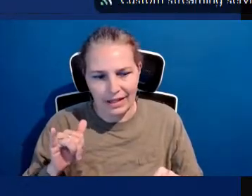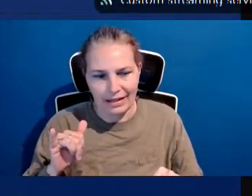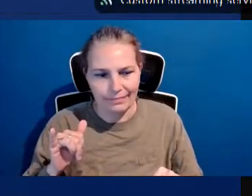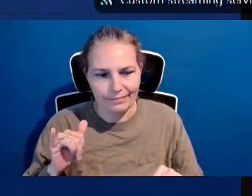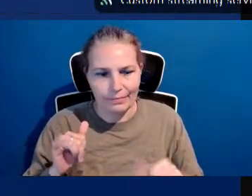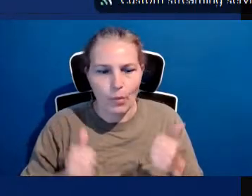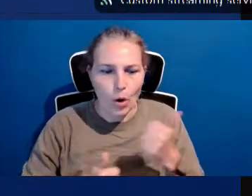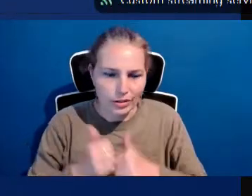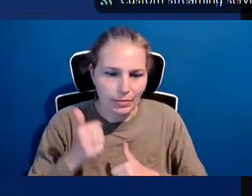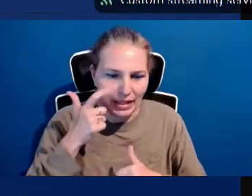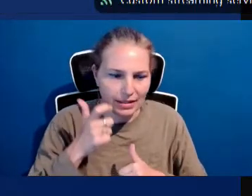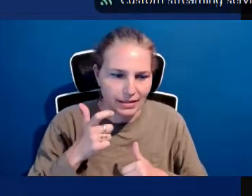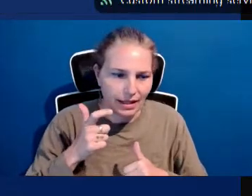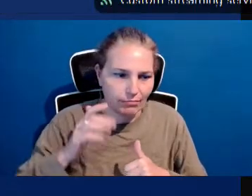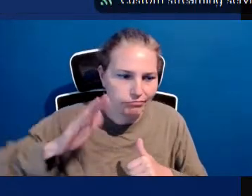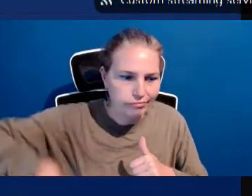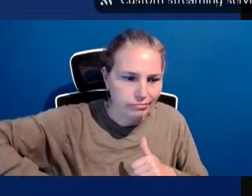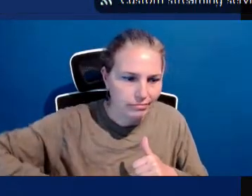deadline.